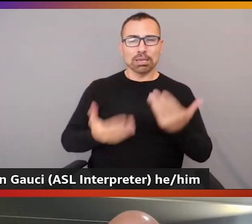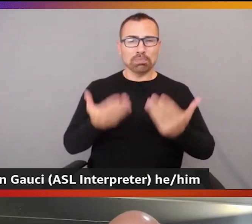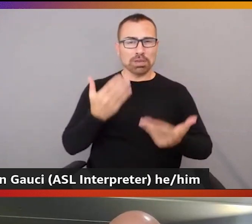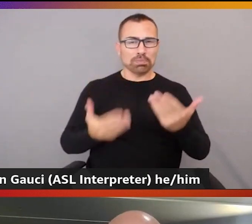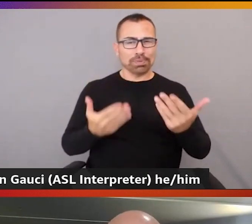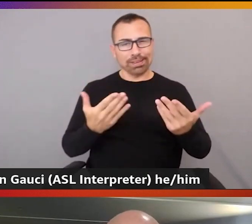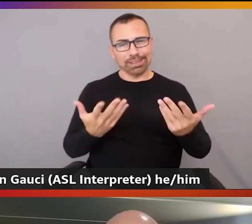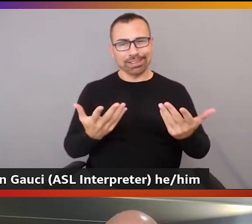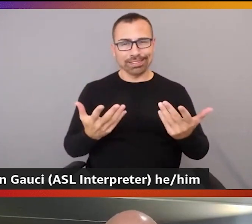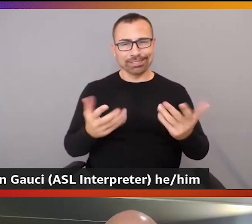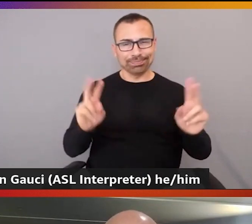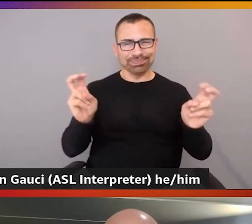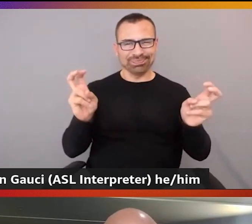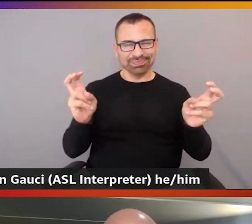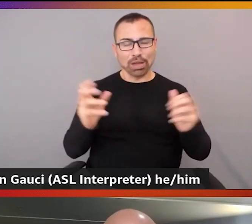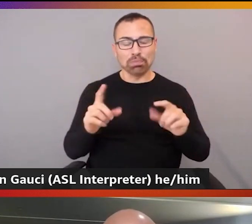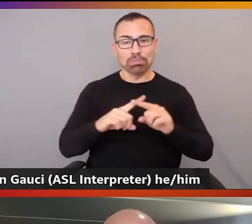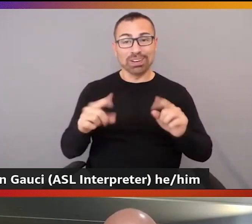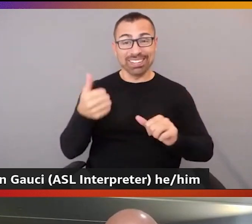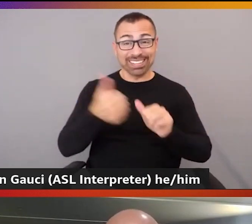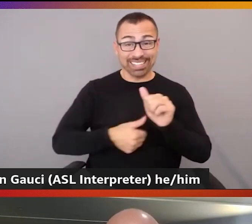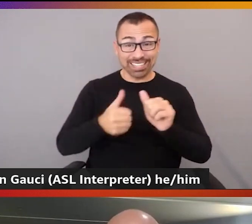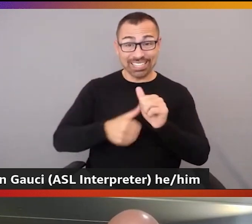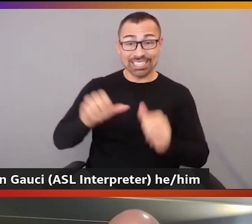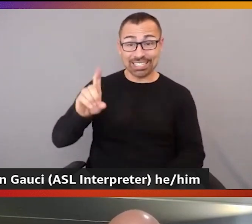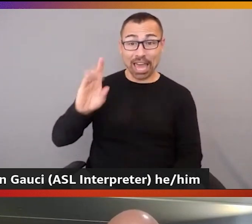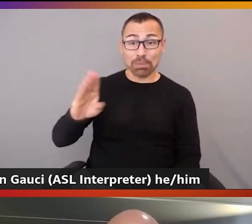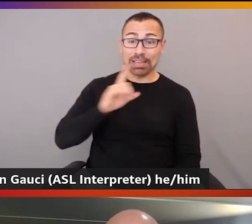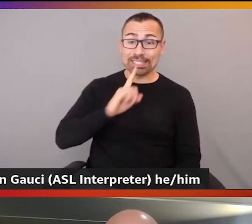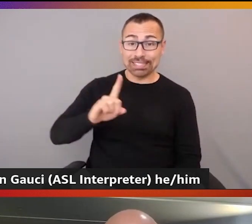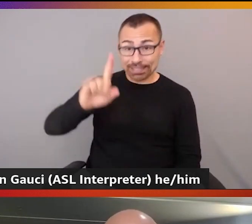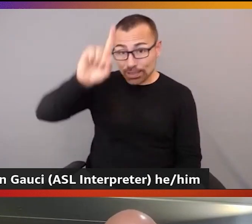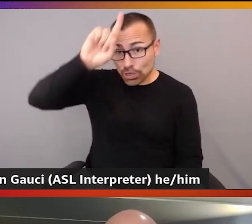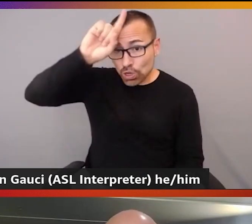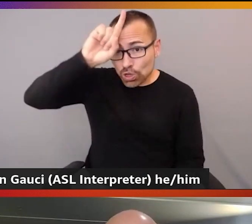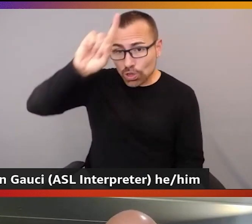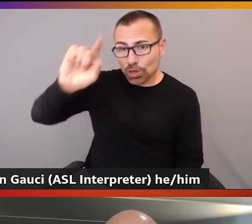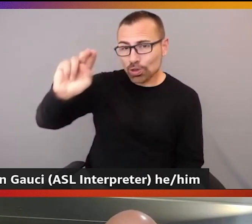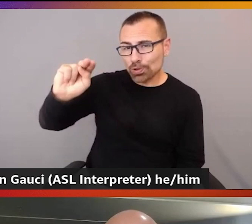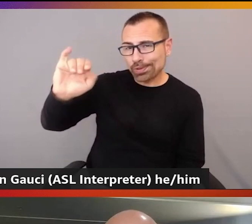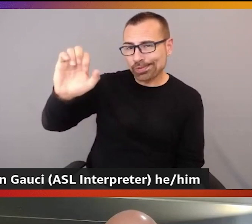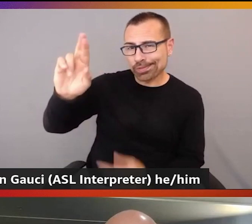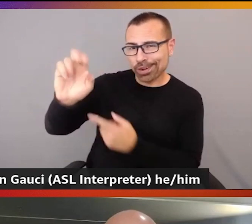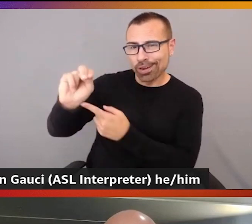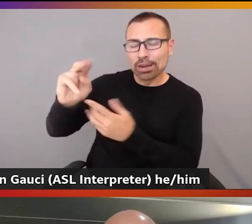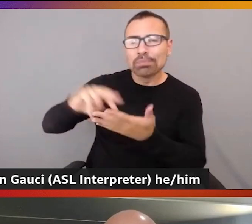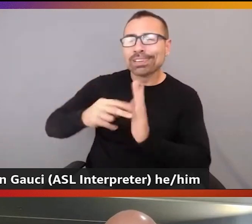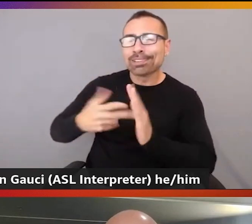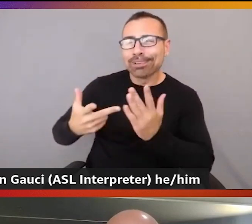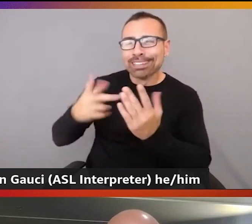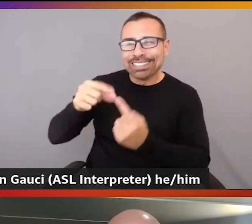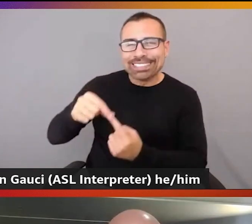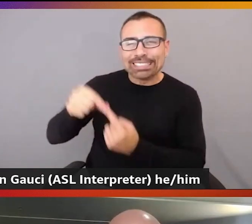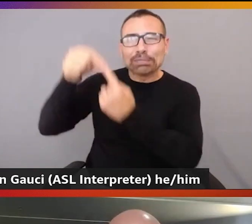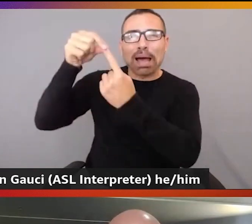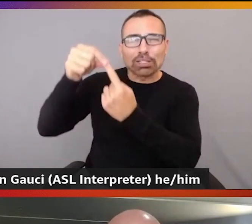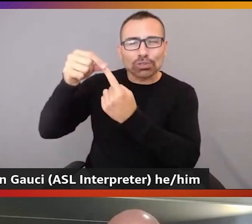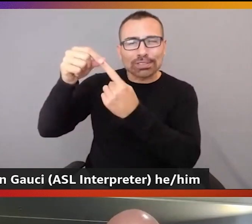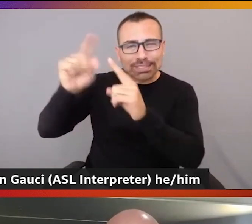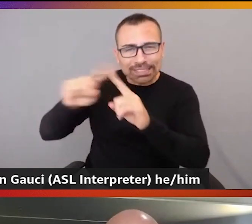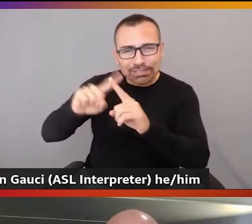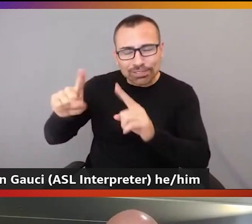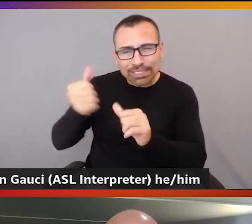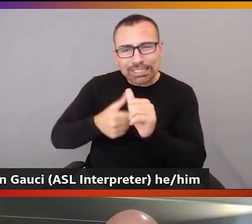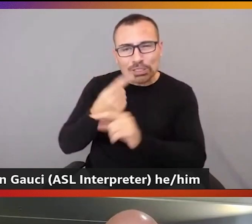is truly a unicorn. Even ones that think, oh, this should be the same. We've got the same piece of software as the customer down the road.